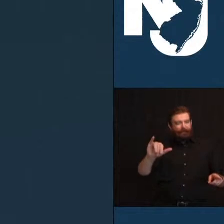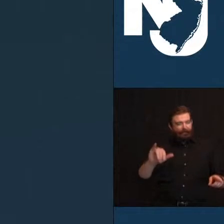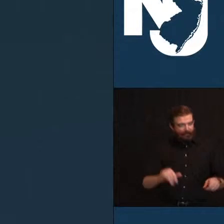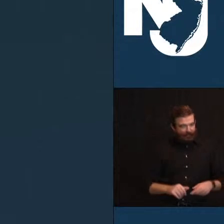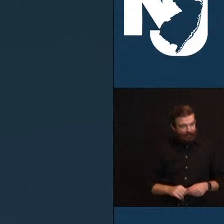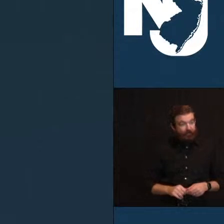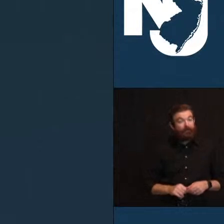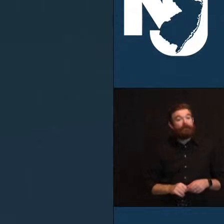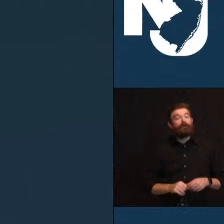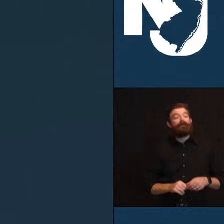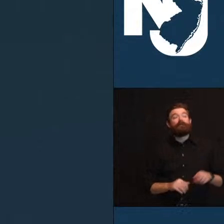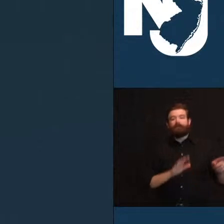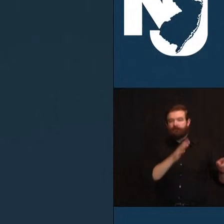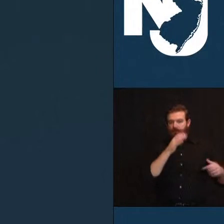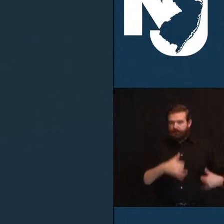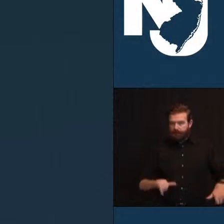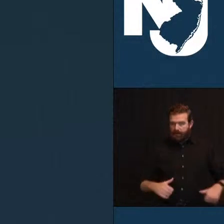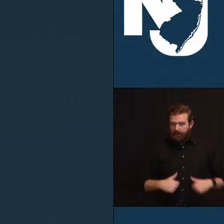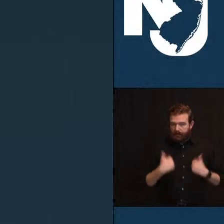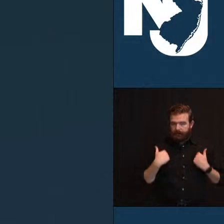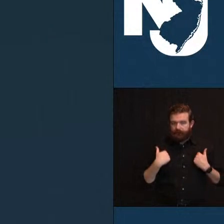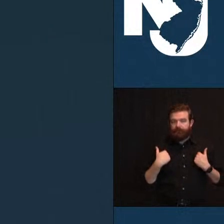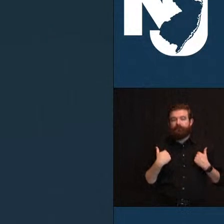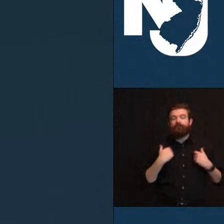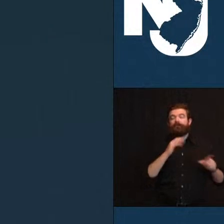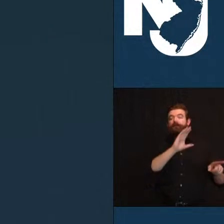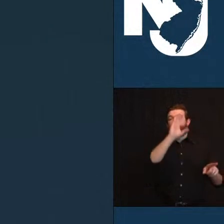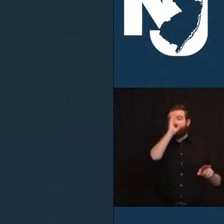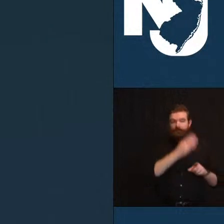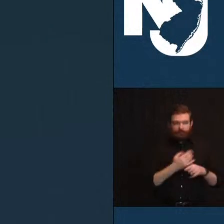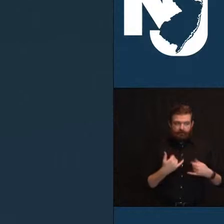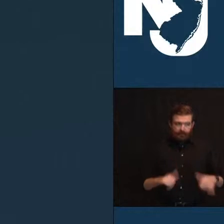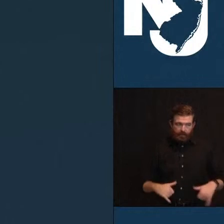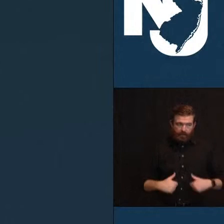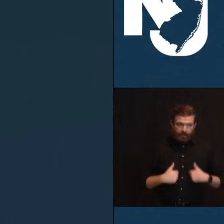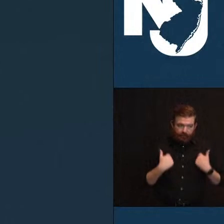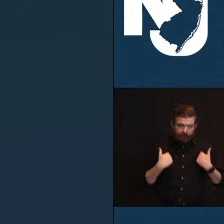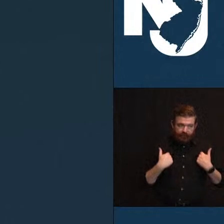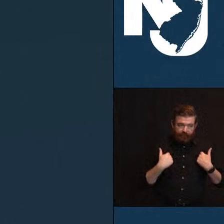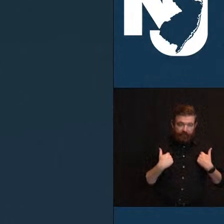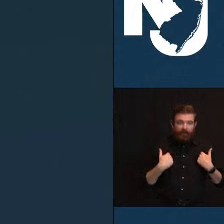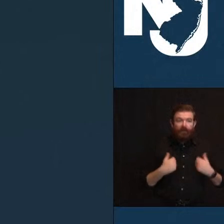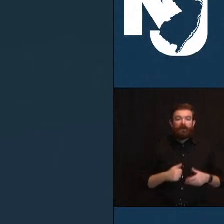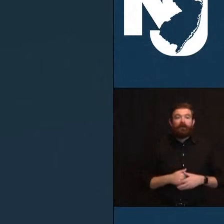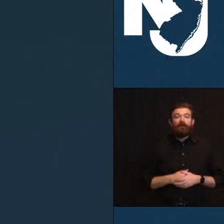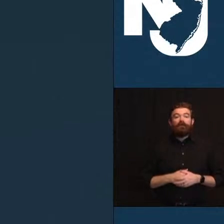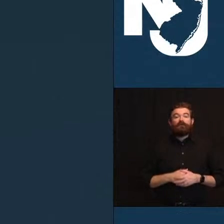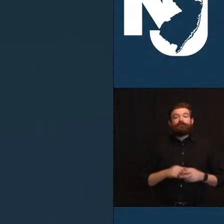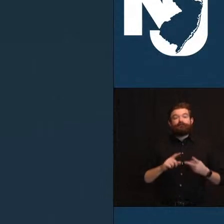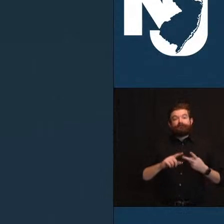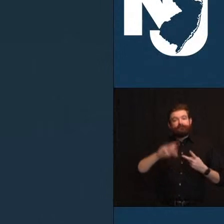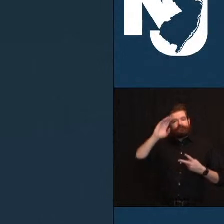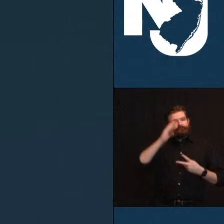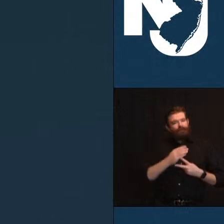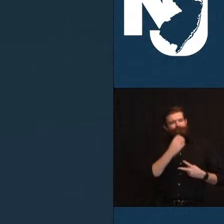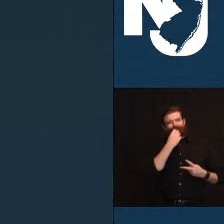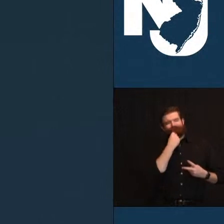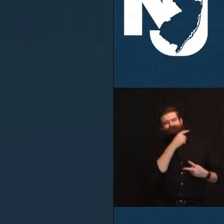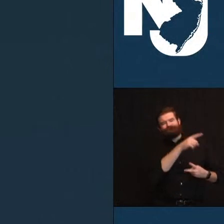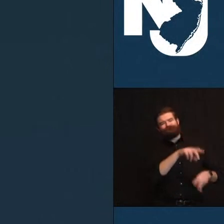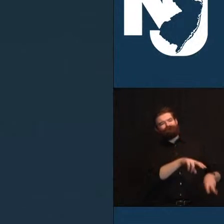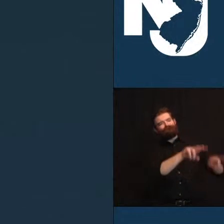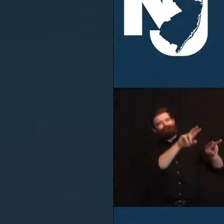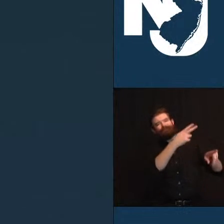son, Jason, with whom I had the great honor of speaking a couple of days ago, to whom he was a hero, and his bonus son,